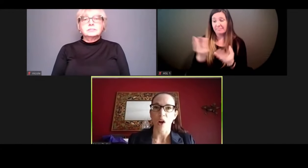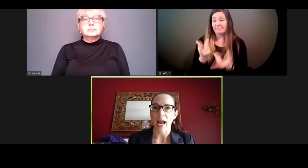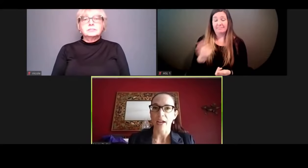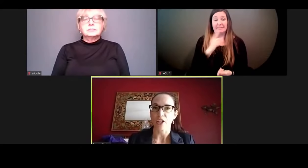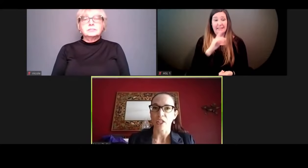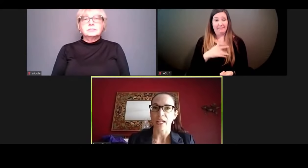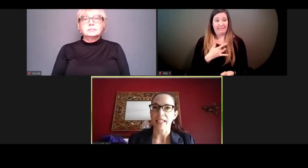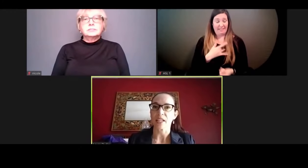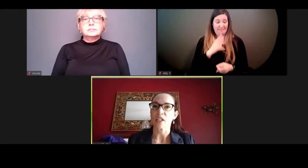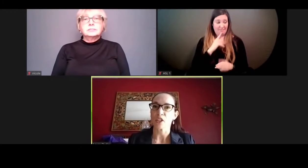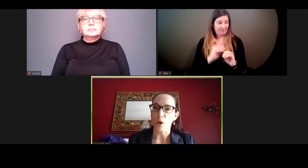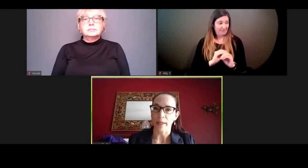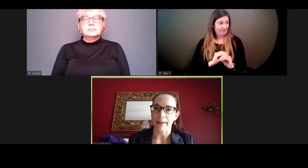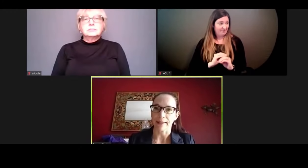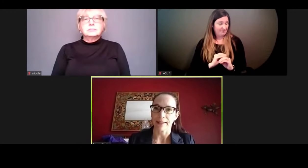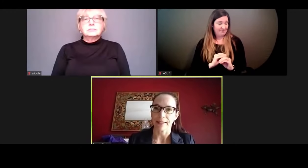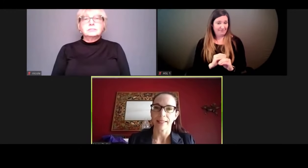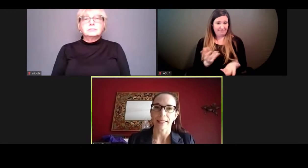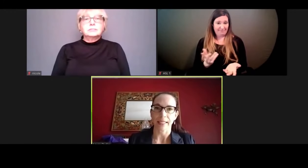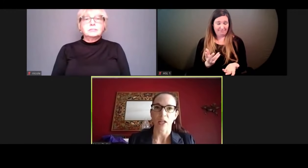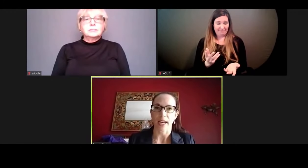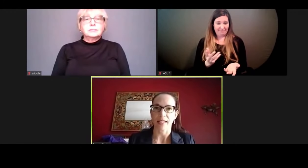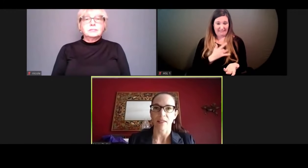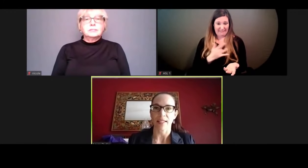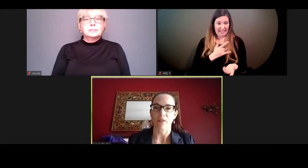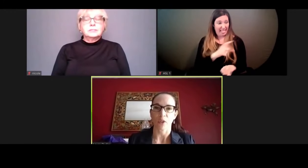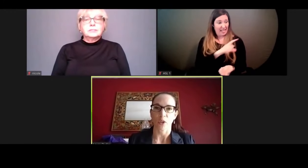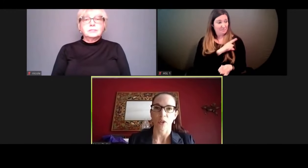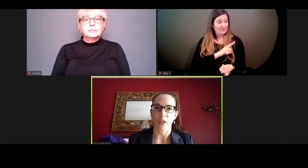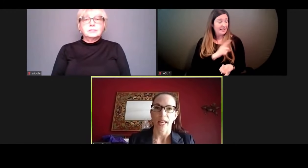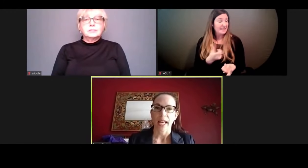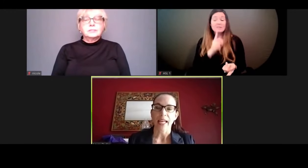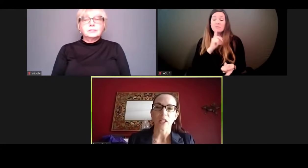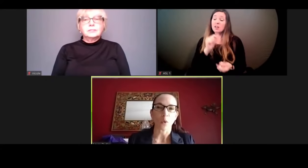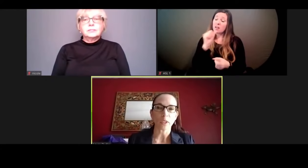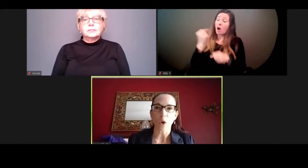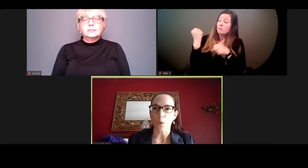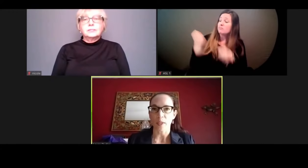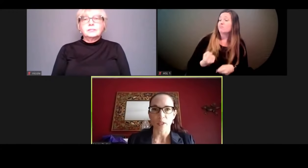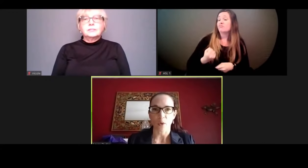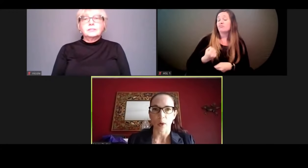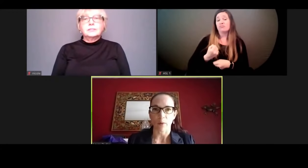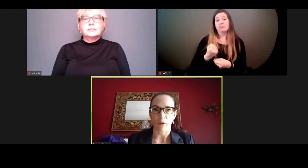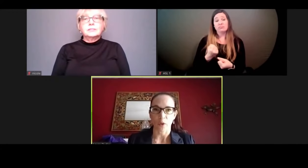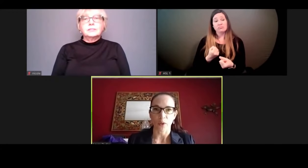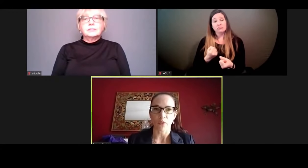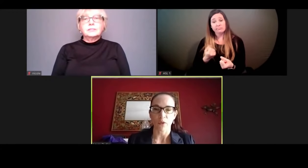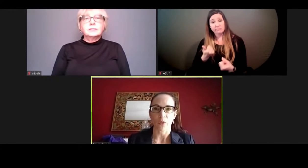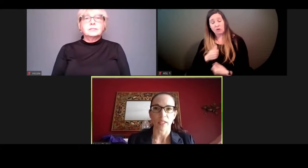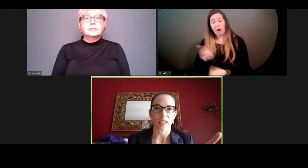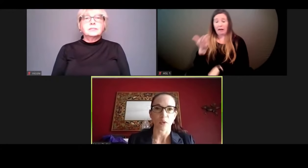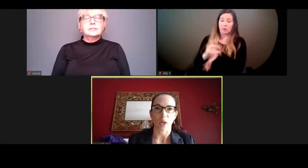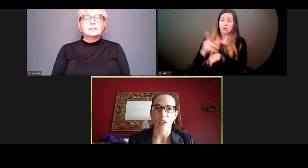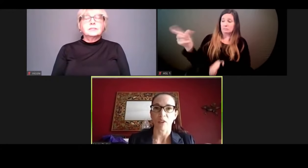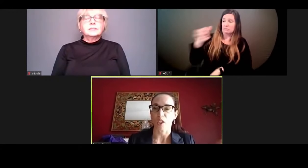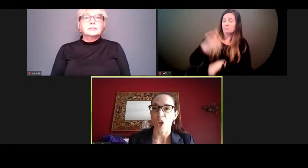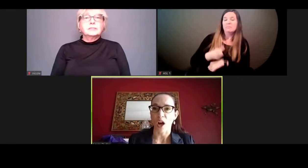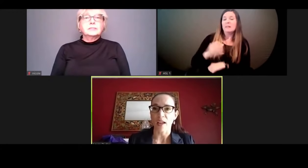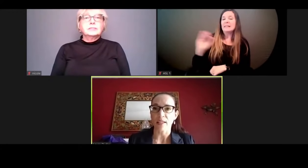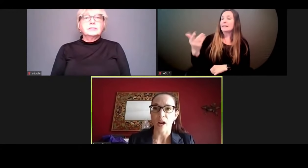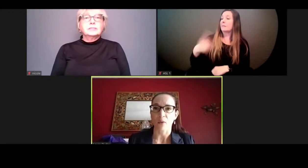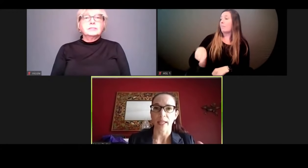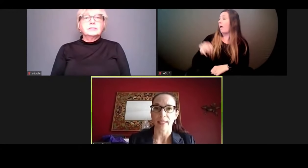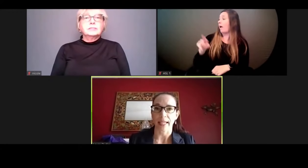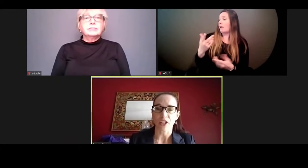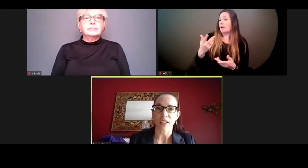and strong action is condoning the illegal activities that have occurred. And it only opens the door up further for a disregard of our